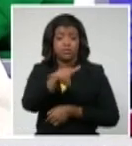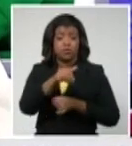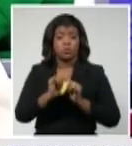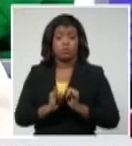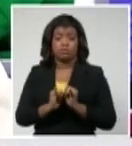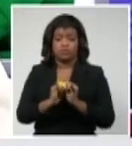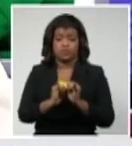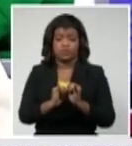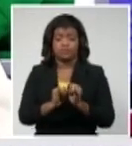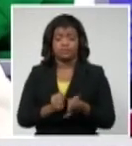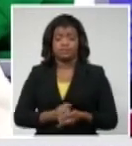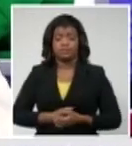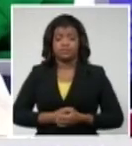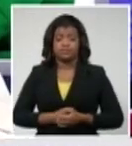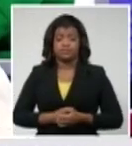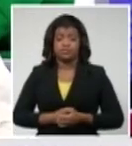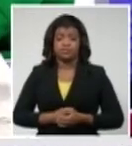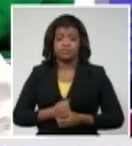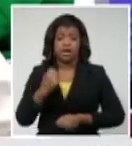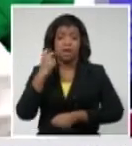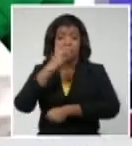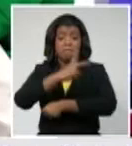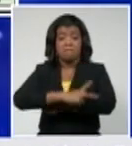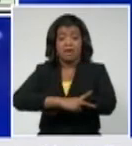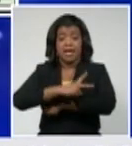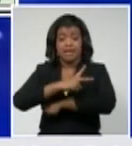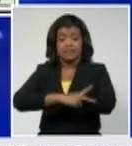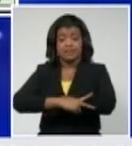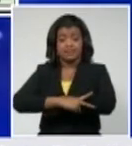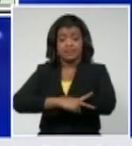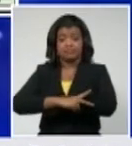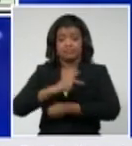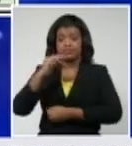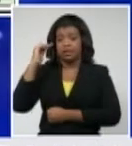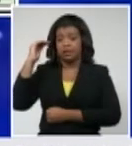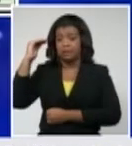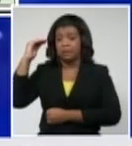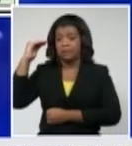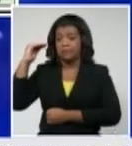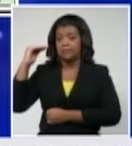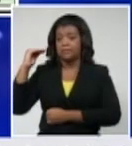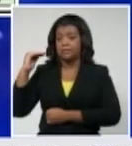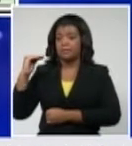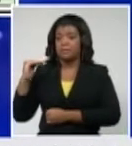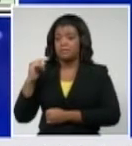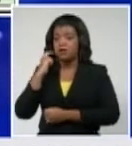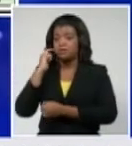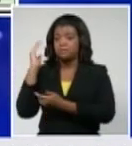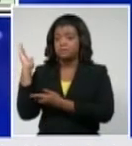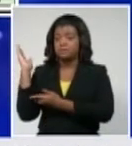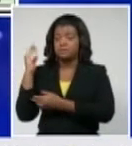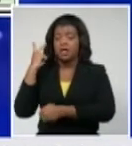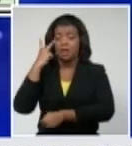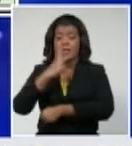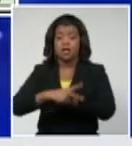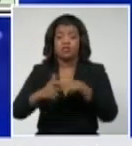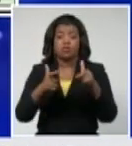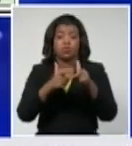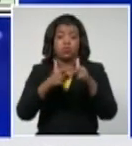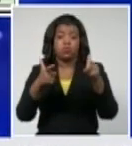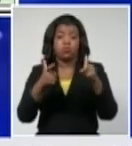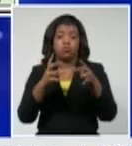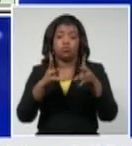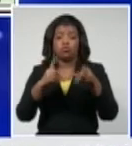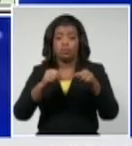worst affected by the pandemic, with the highest number of confirmed cases. Then comes India, followed by